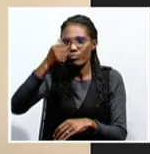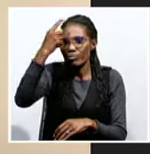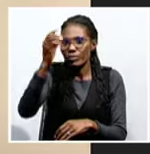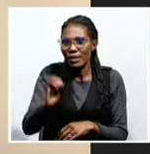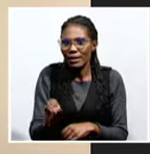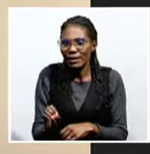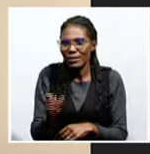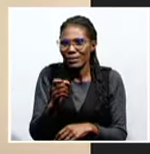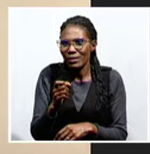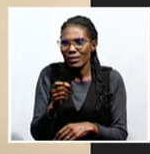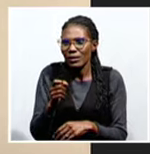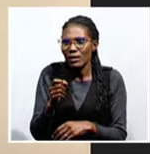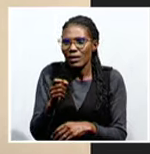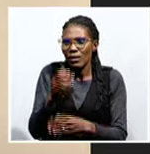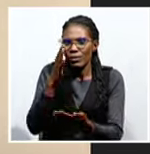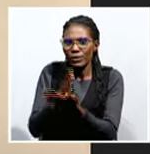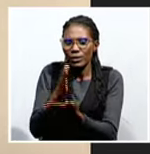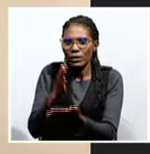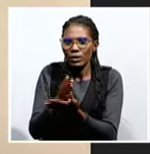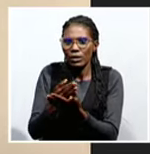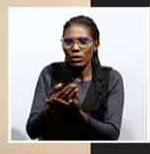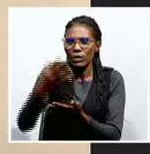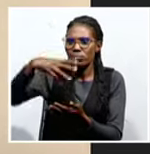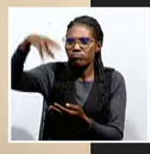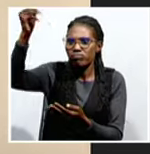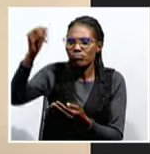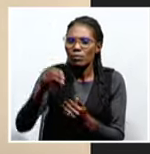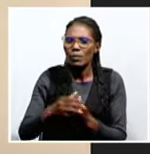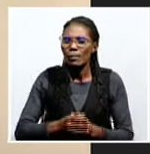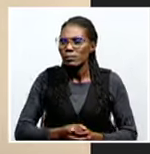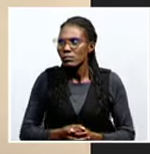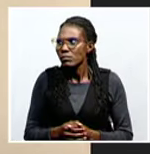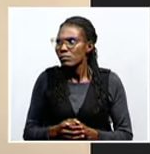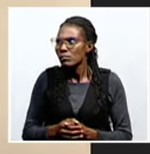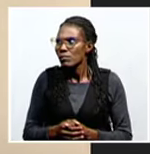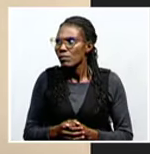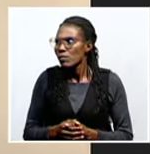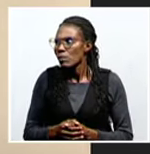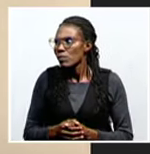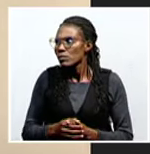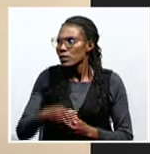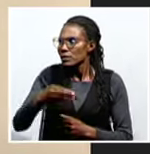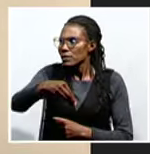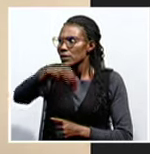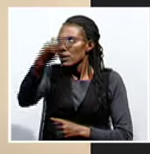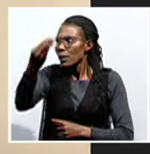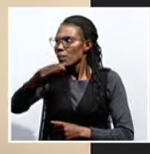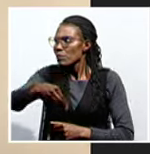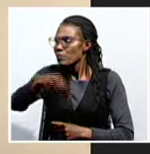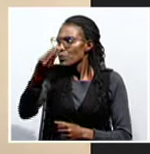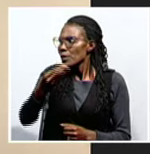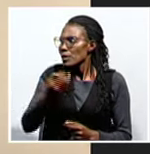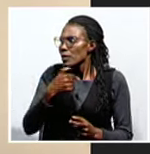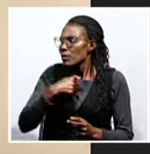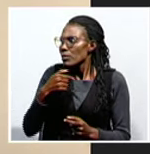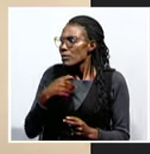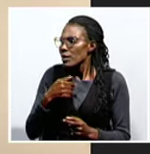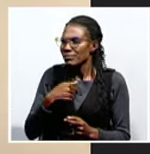that he was leaving this world. So the whole of Saturday, I was in a very somber